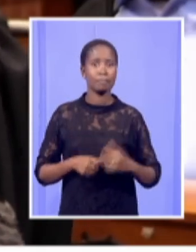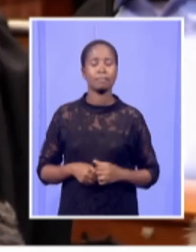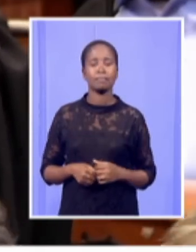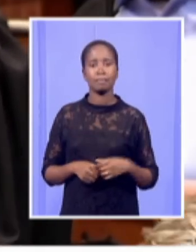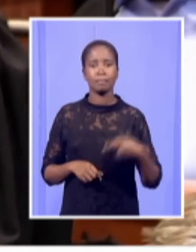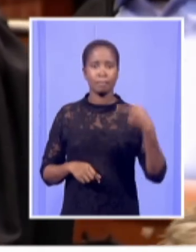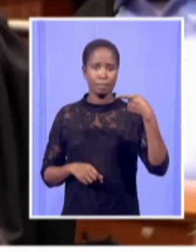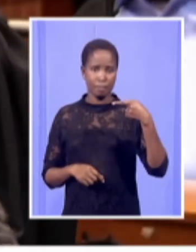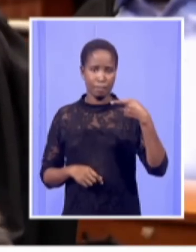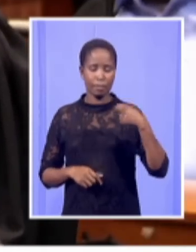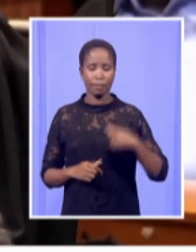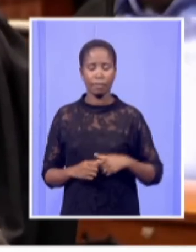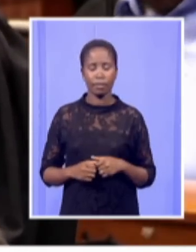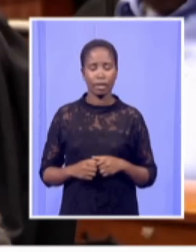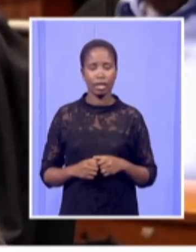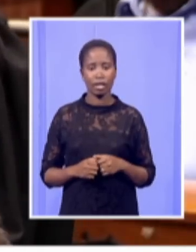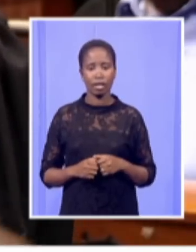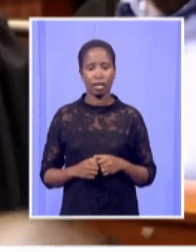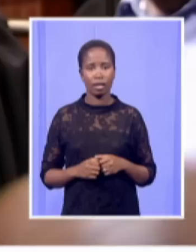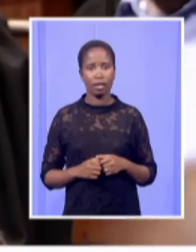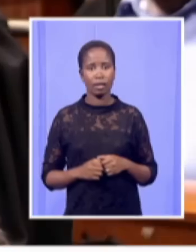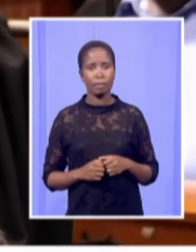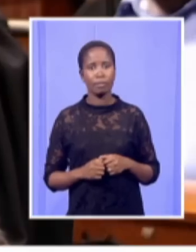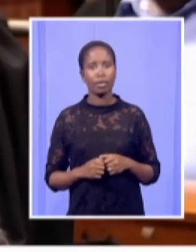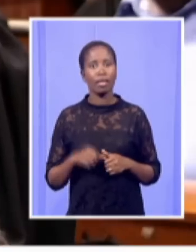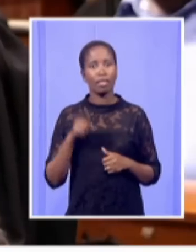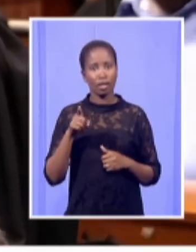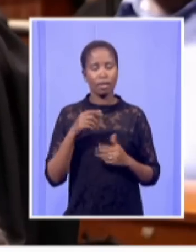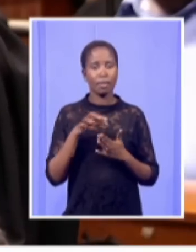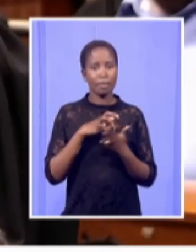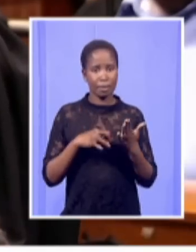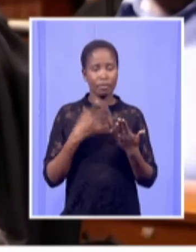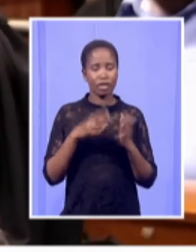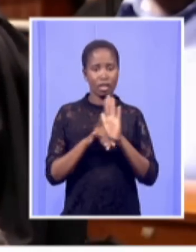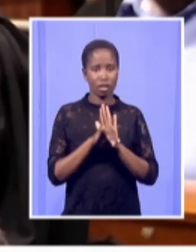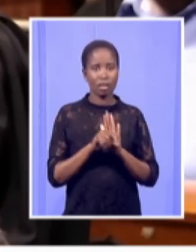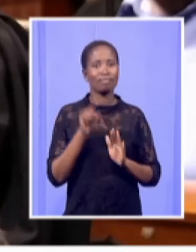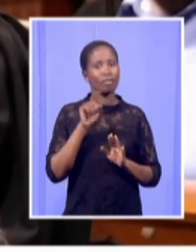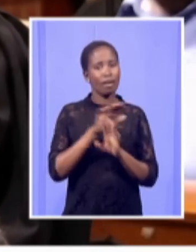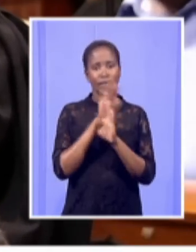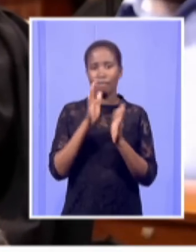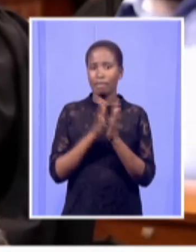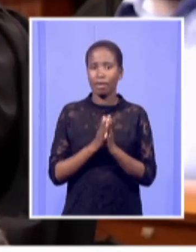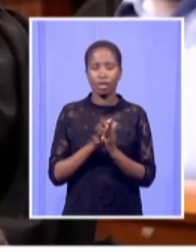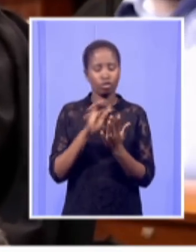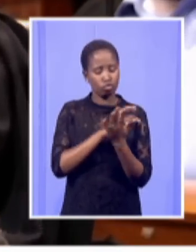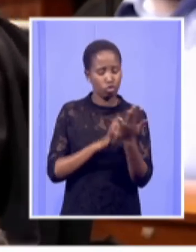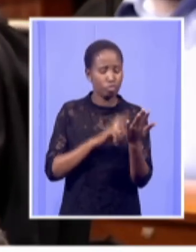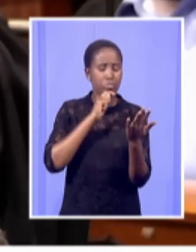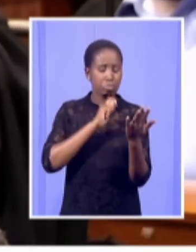1. The contents hereof, save where otherwise indicated, are wholly within my personal knowledge and